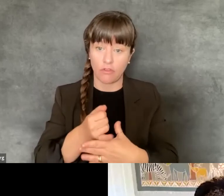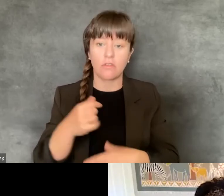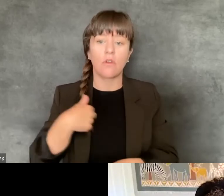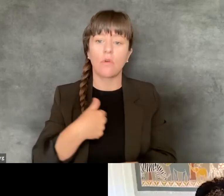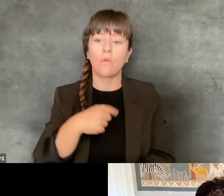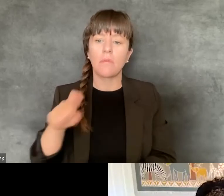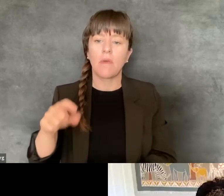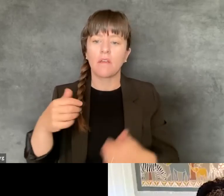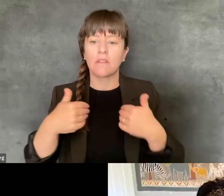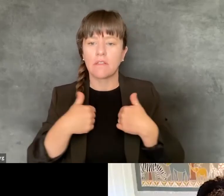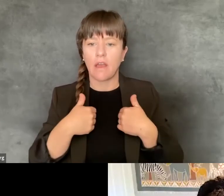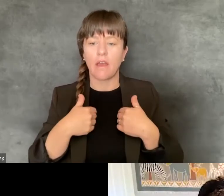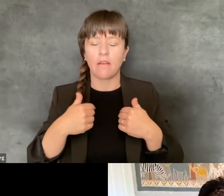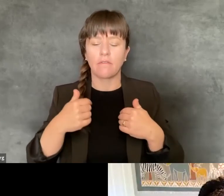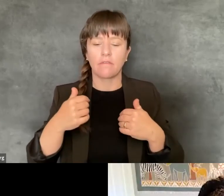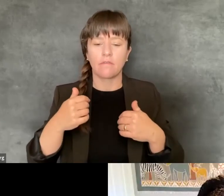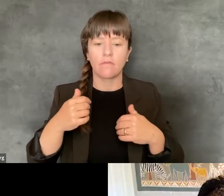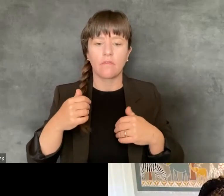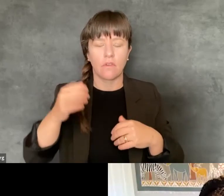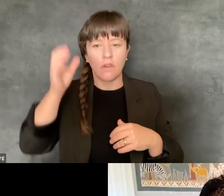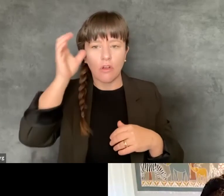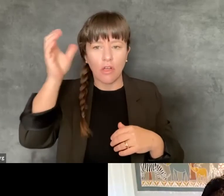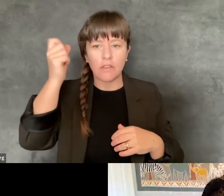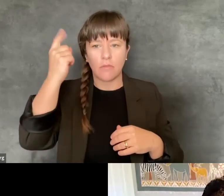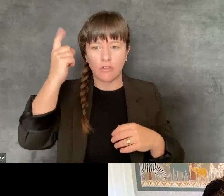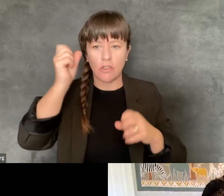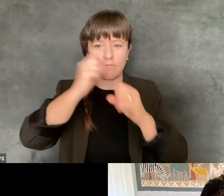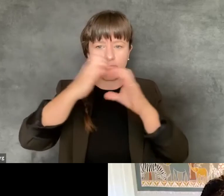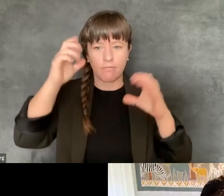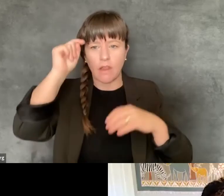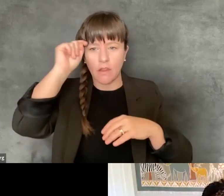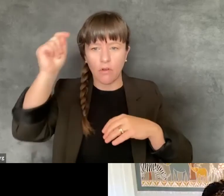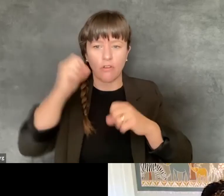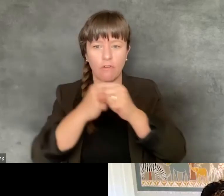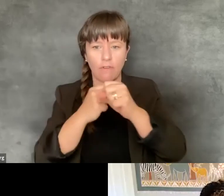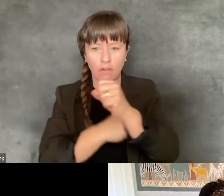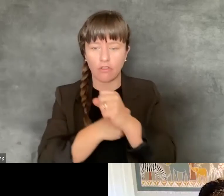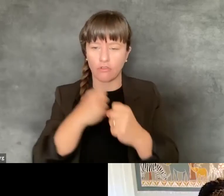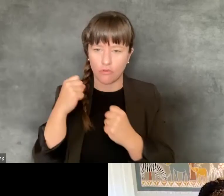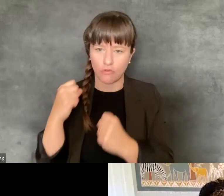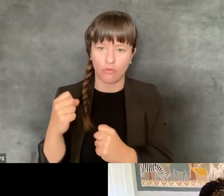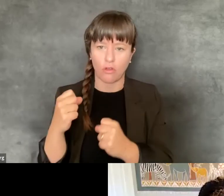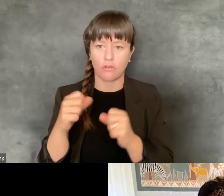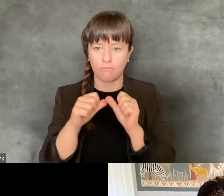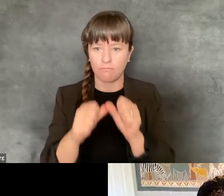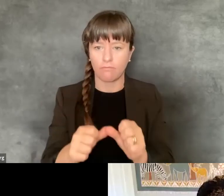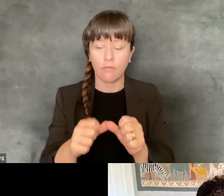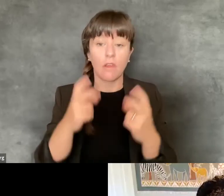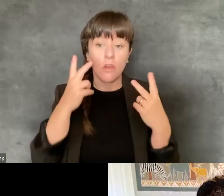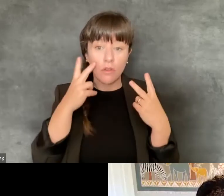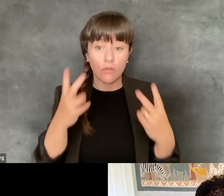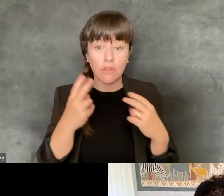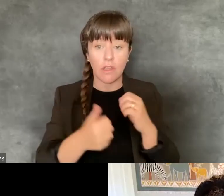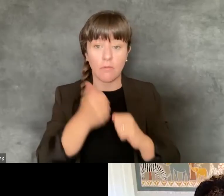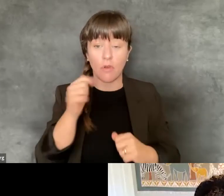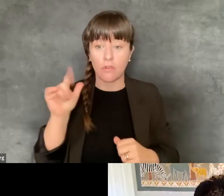have conceptual frameworks and theoretical foundations that are solid. And so to see that most of the literature